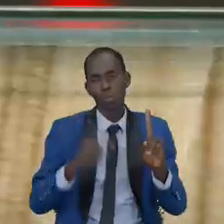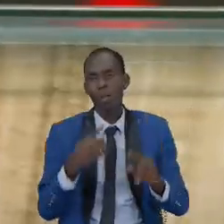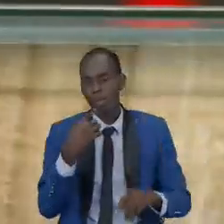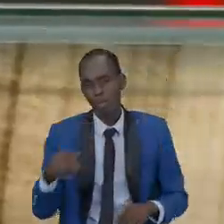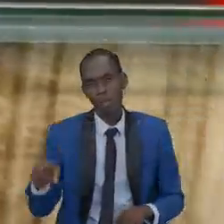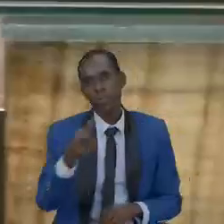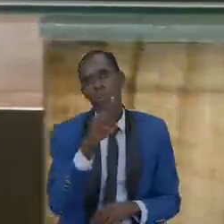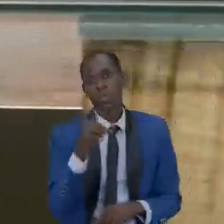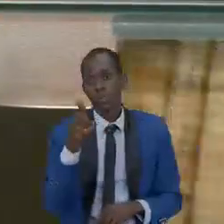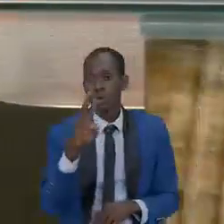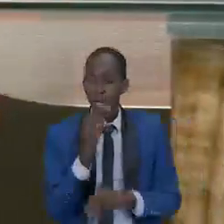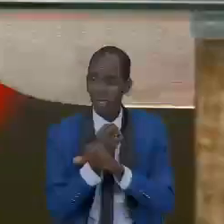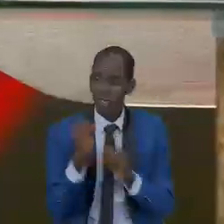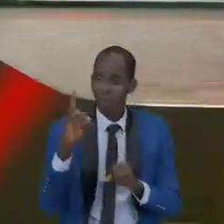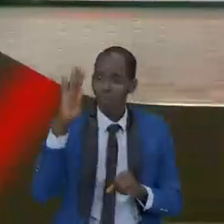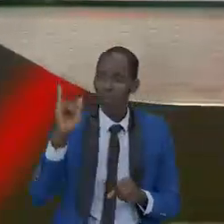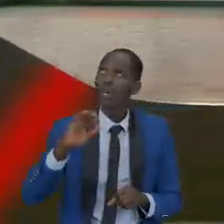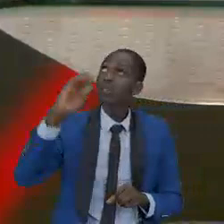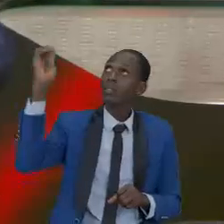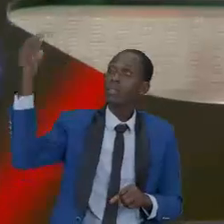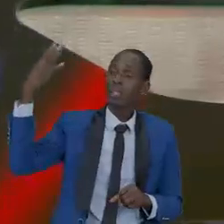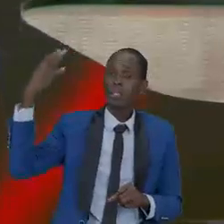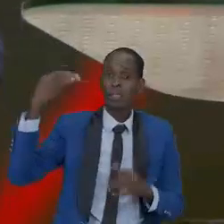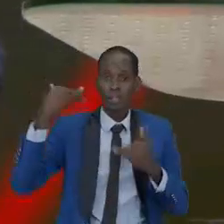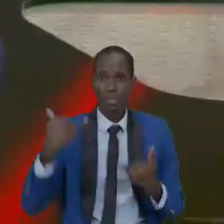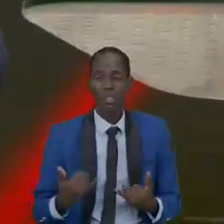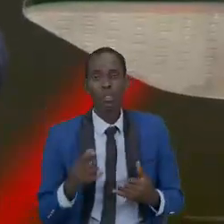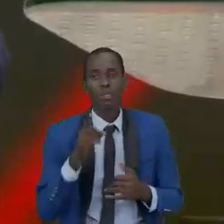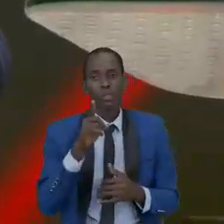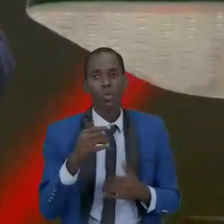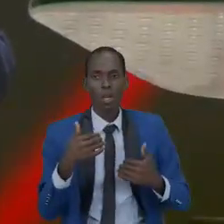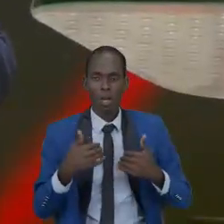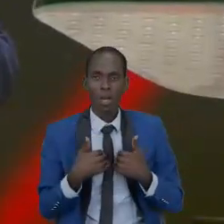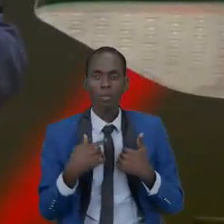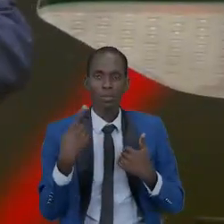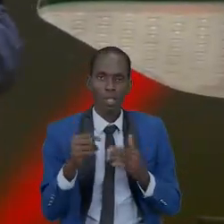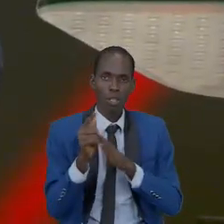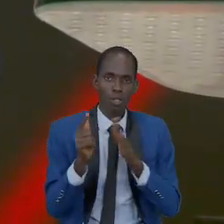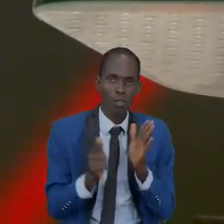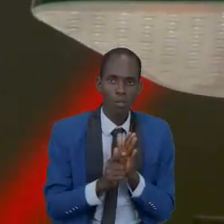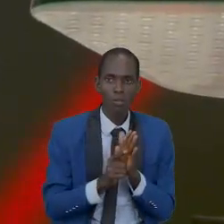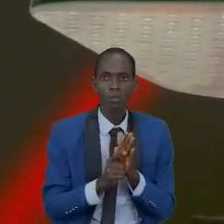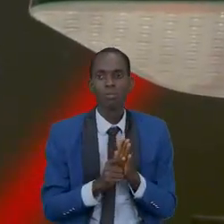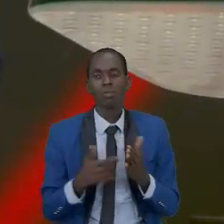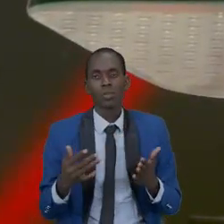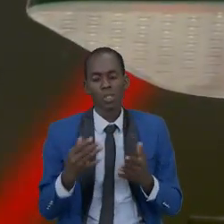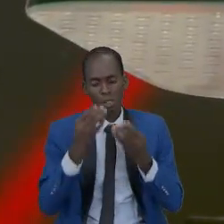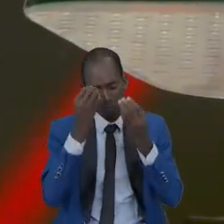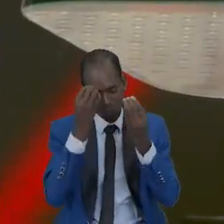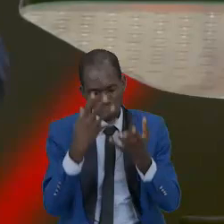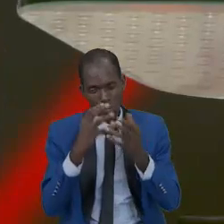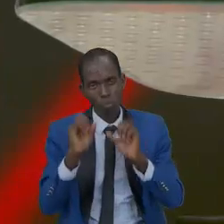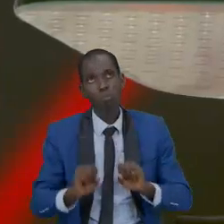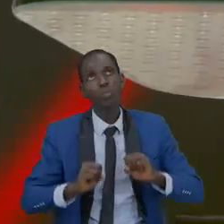they are saved by grace, and now they have their love, their allegiance to